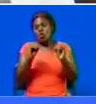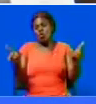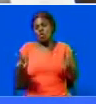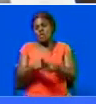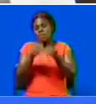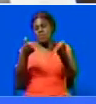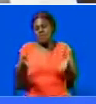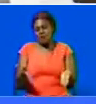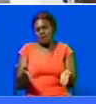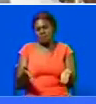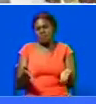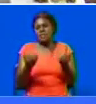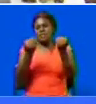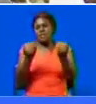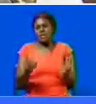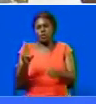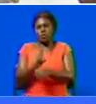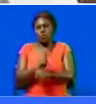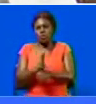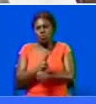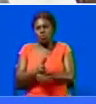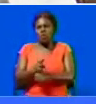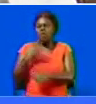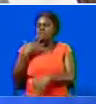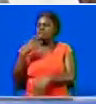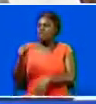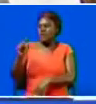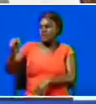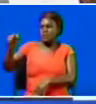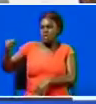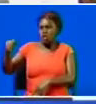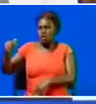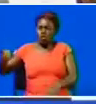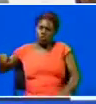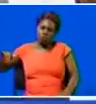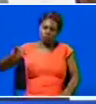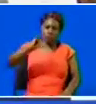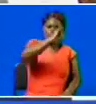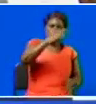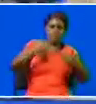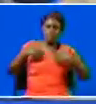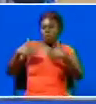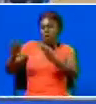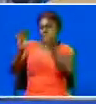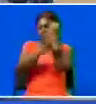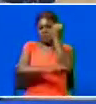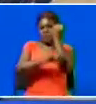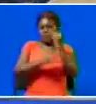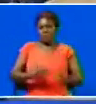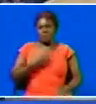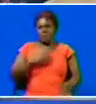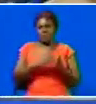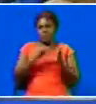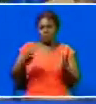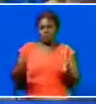now, we are going to require to spend sometimes up to about 500 million shillings to transport people out of the country. Foreigners exempted from